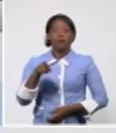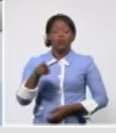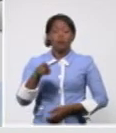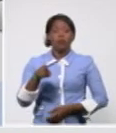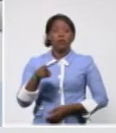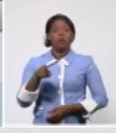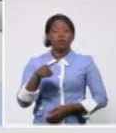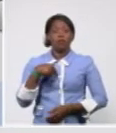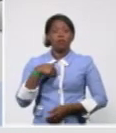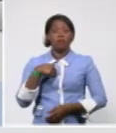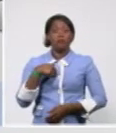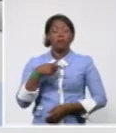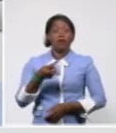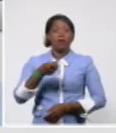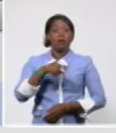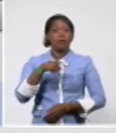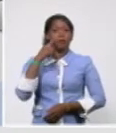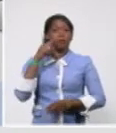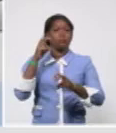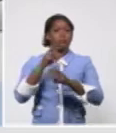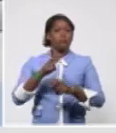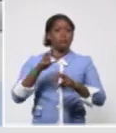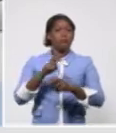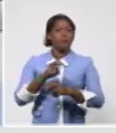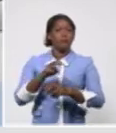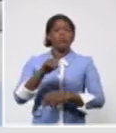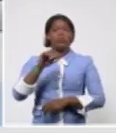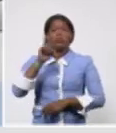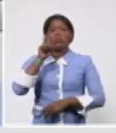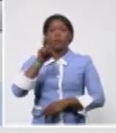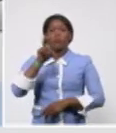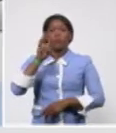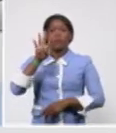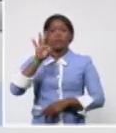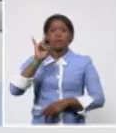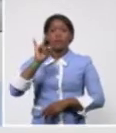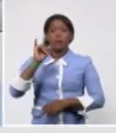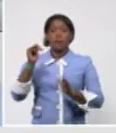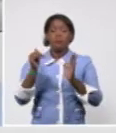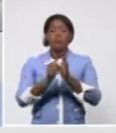146,322 new cases yesterday, for a total of